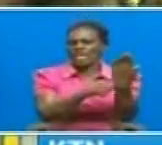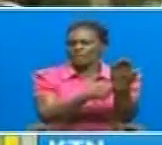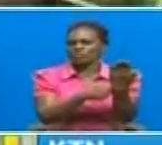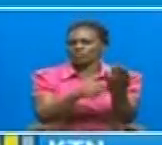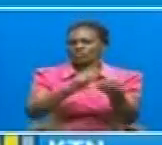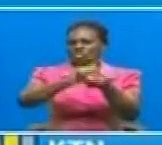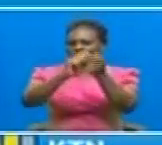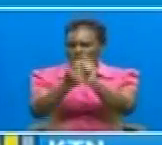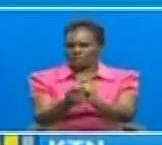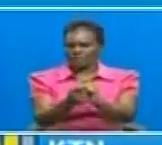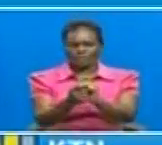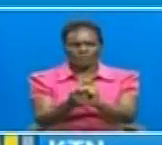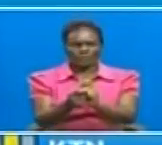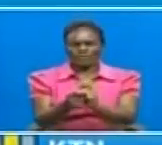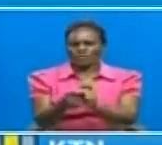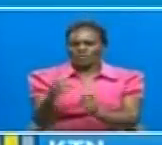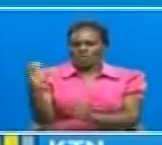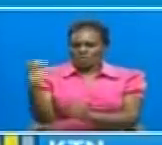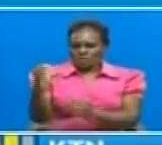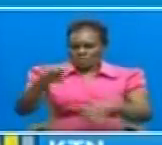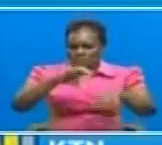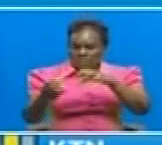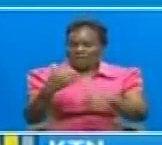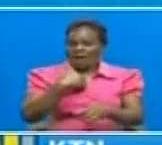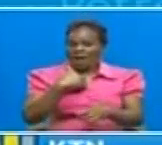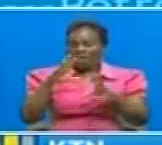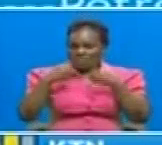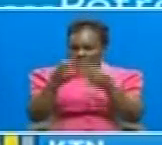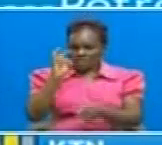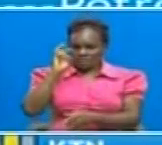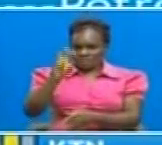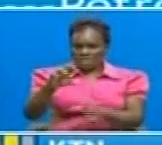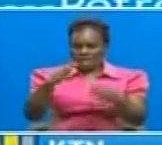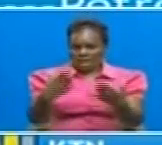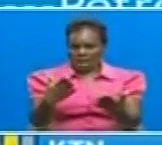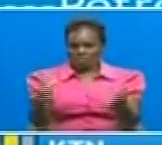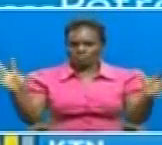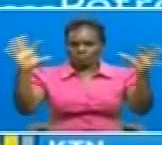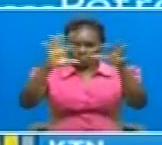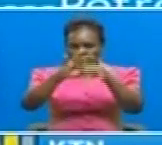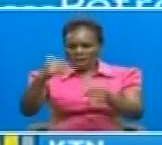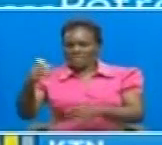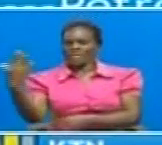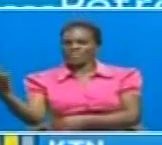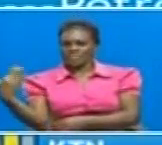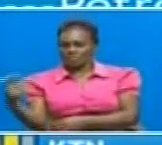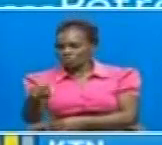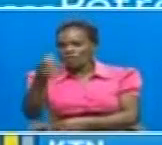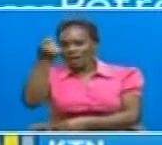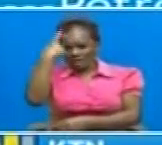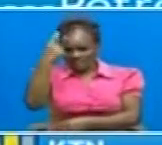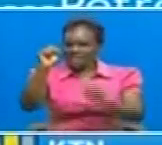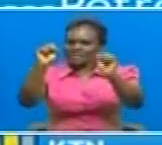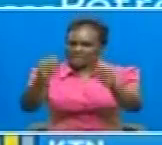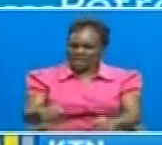flaunt? Organic chemistry has answers. If we look at how carbon combines with other elements, we will understand the